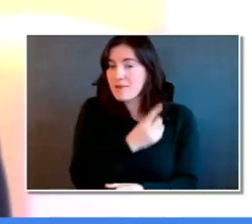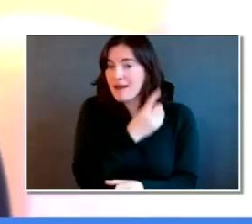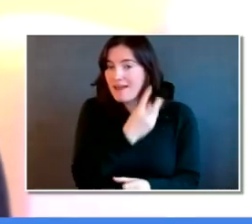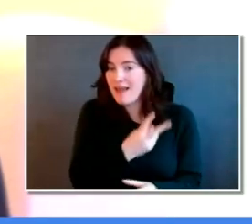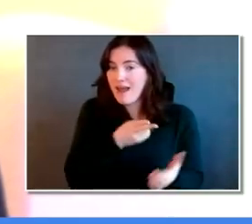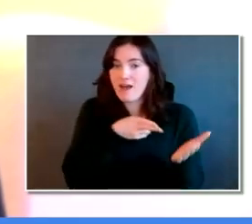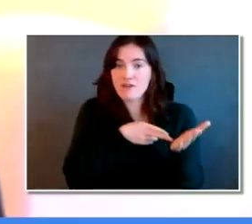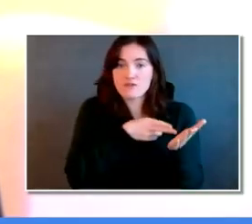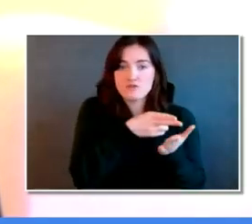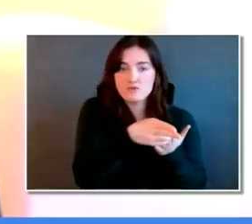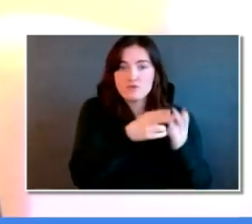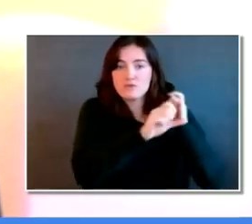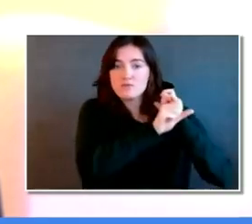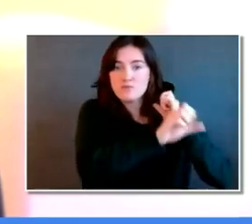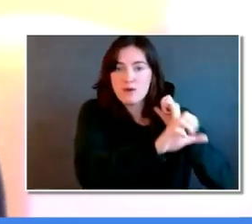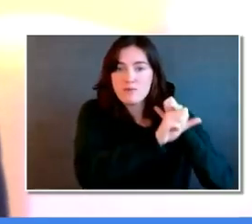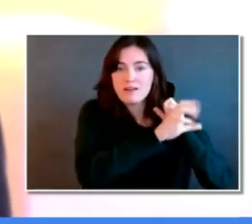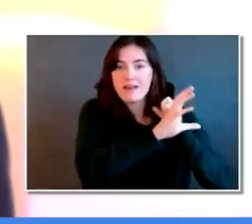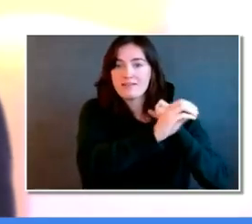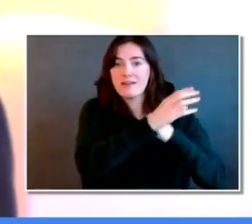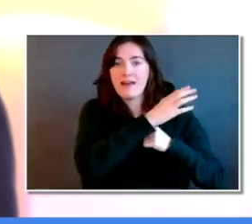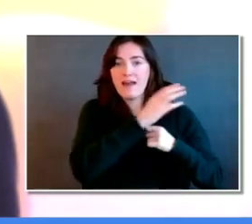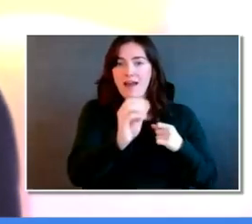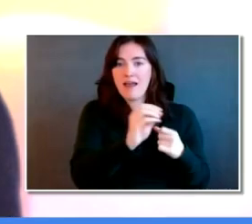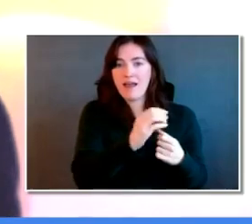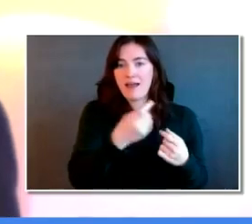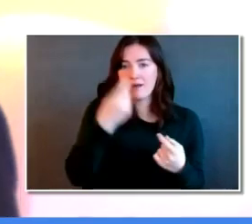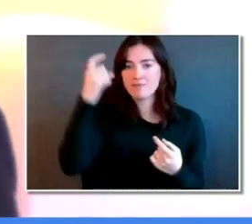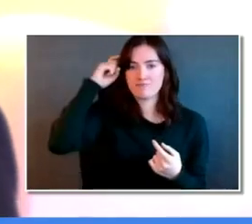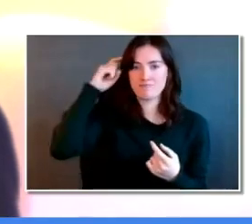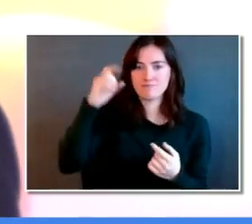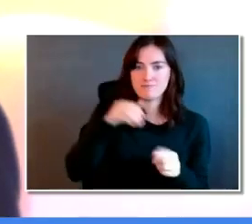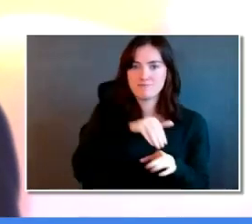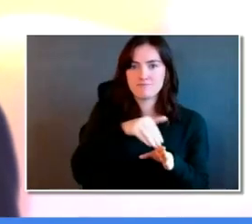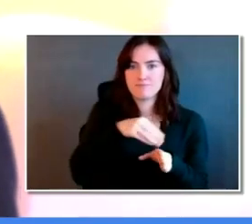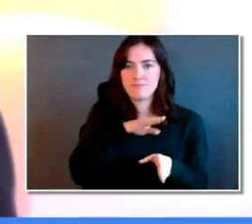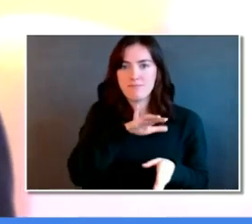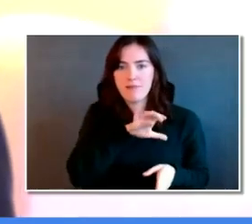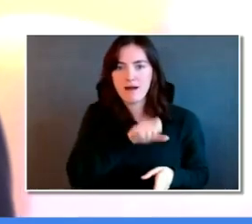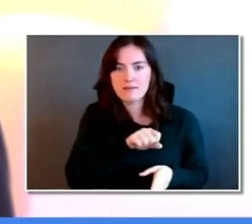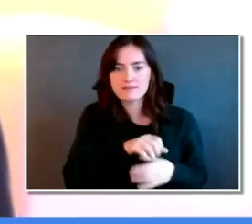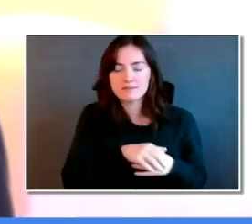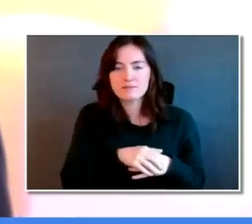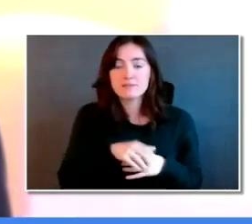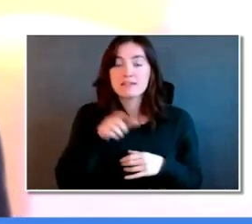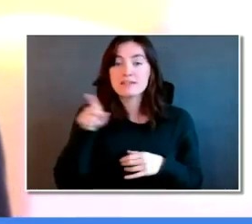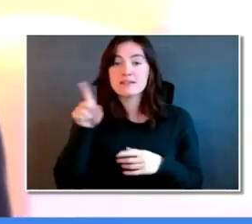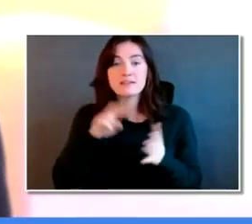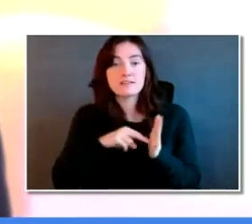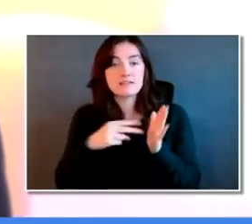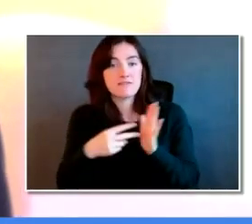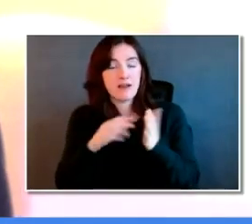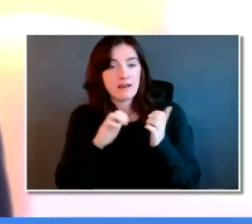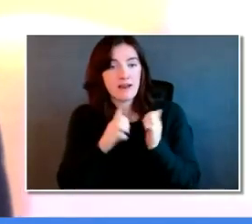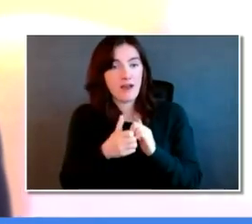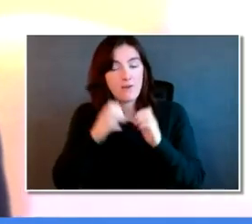propaganda. And he identified even then how essential education is for critical